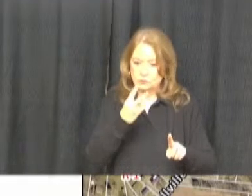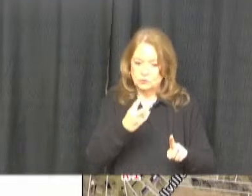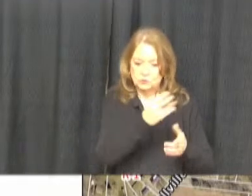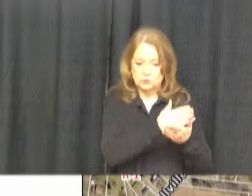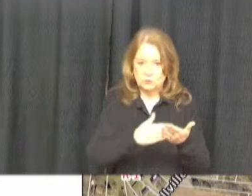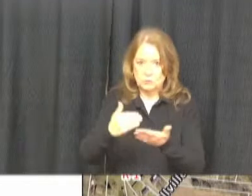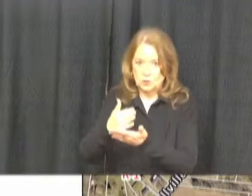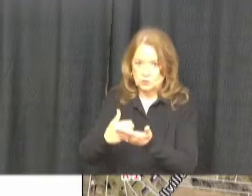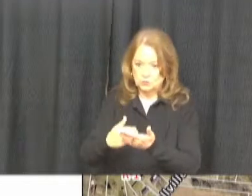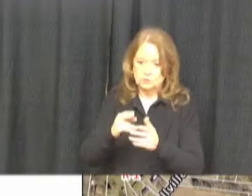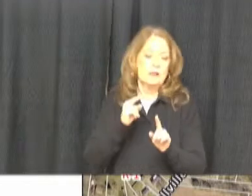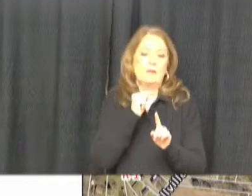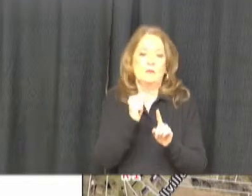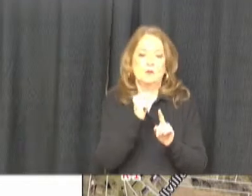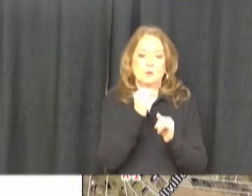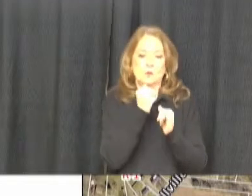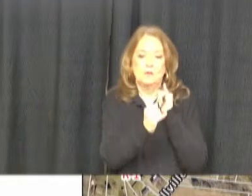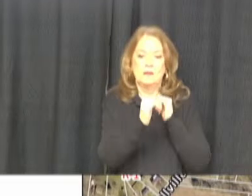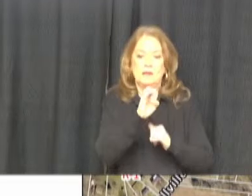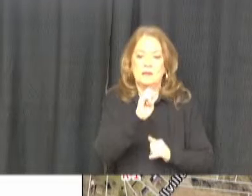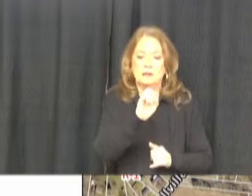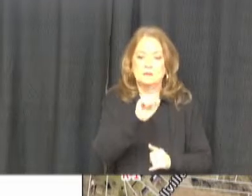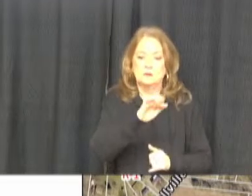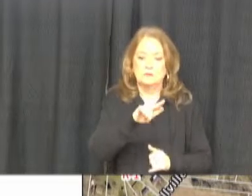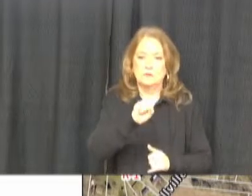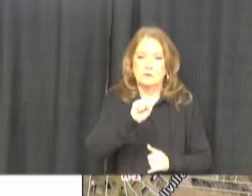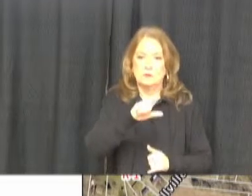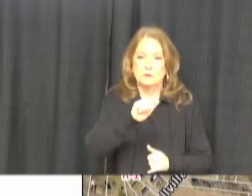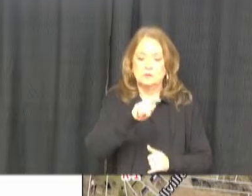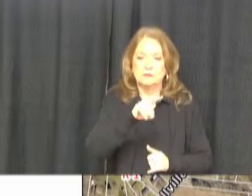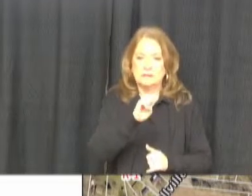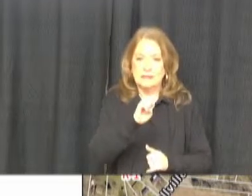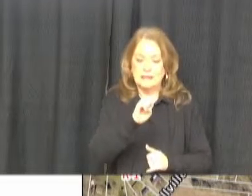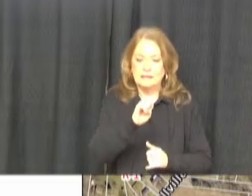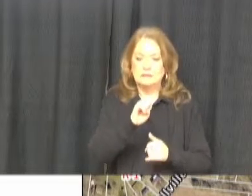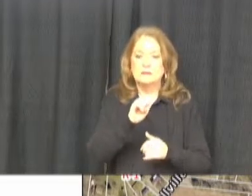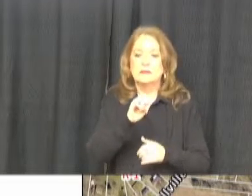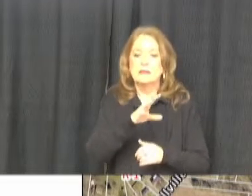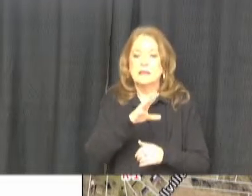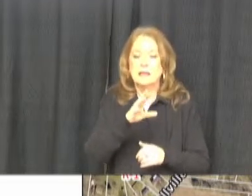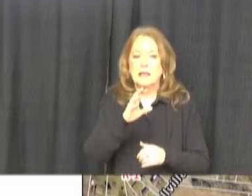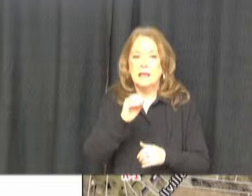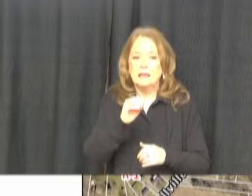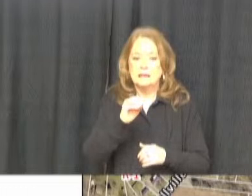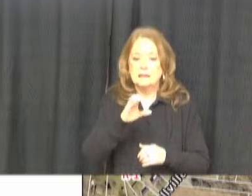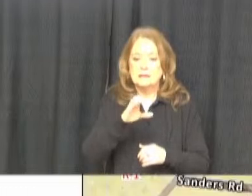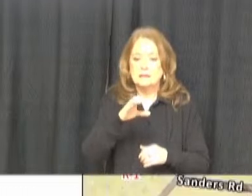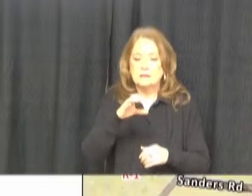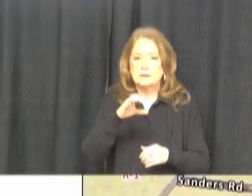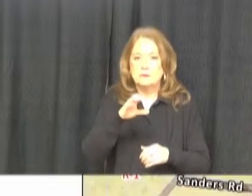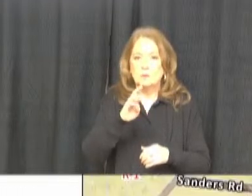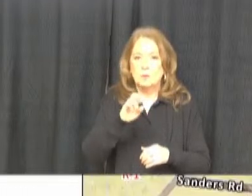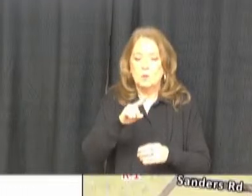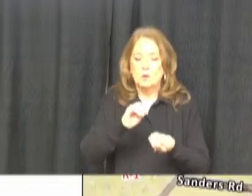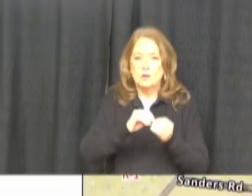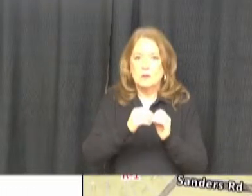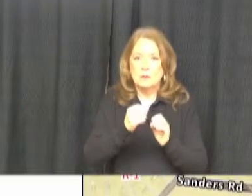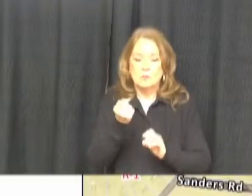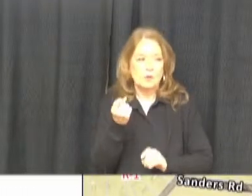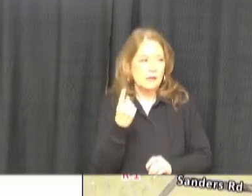the north end of Earl Slate Road, near Sanders Road intersection in City Council Ward number 11.